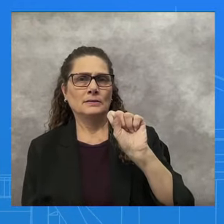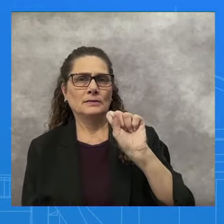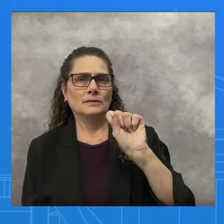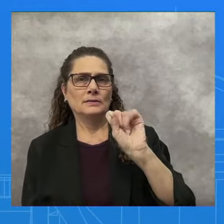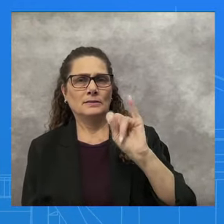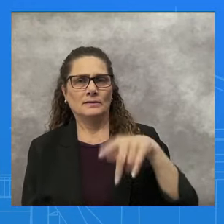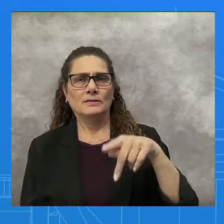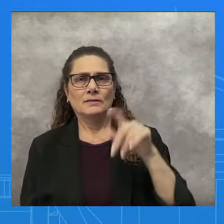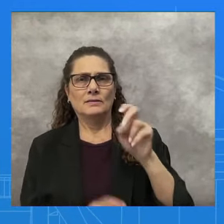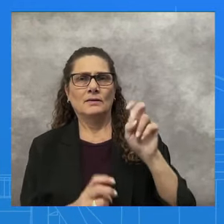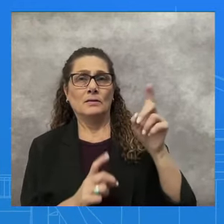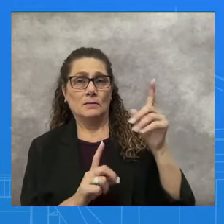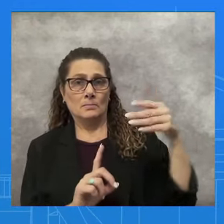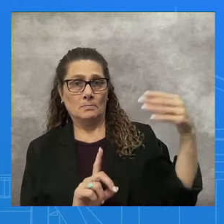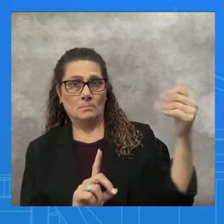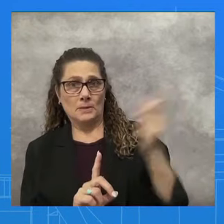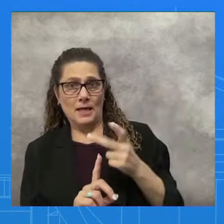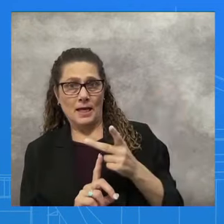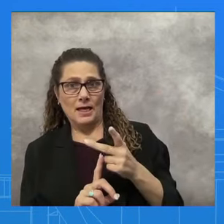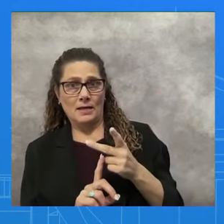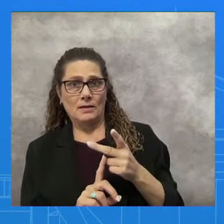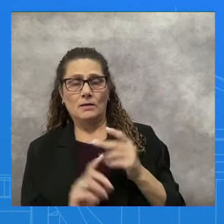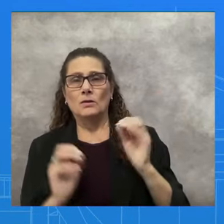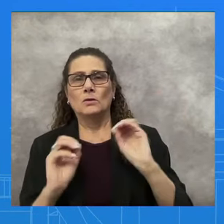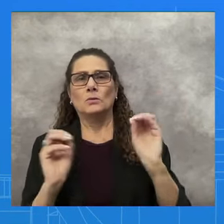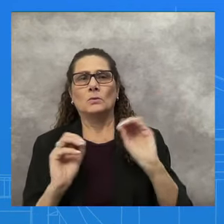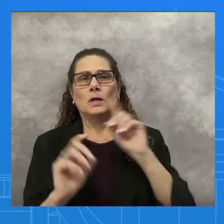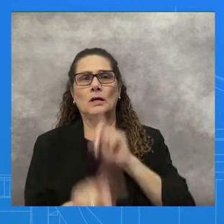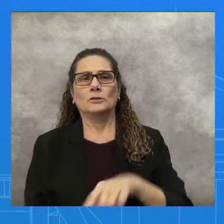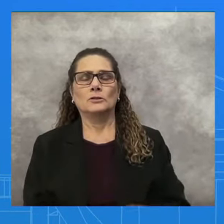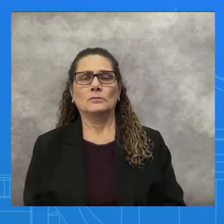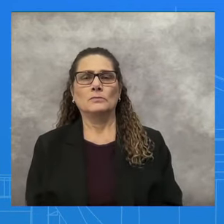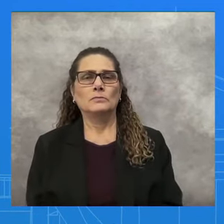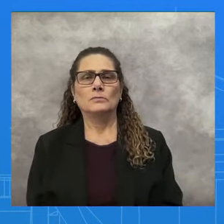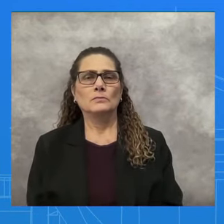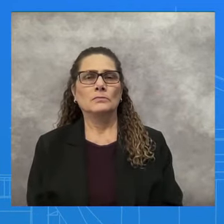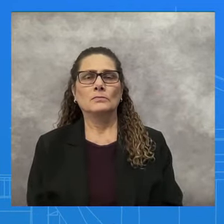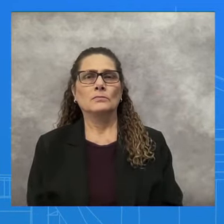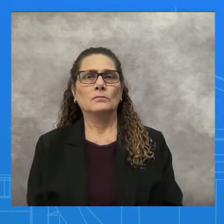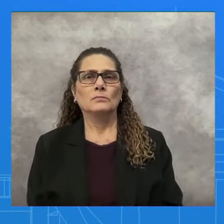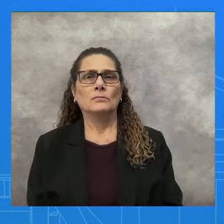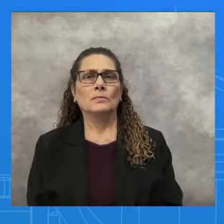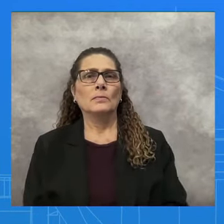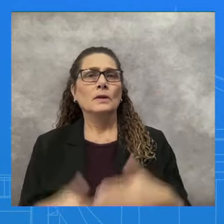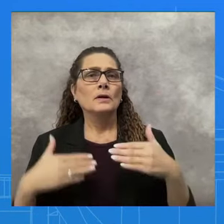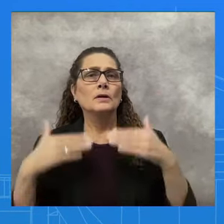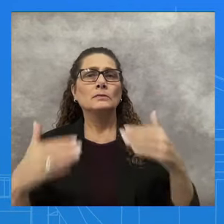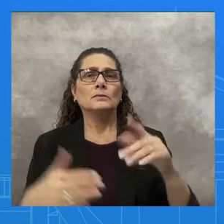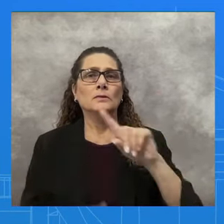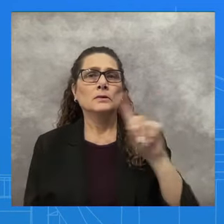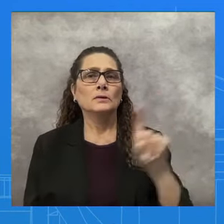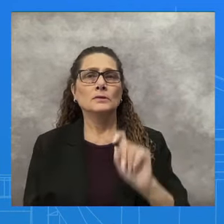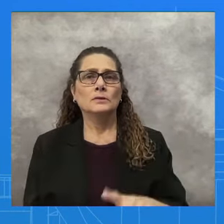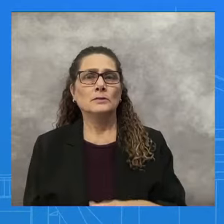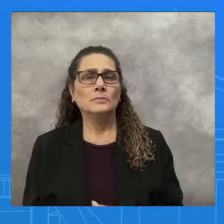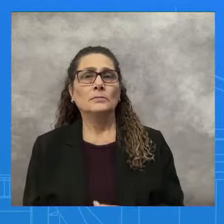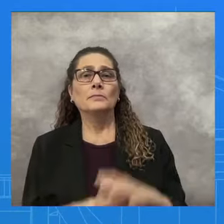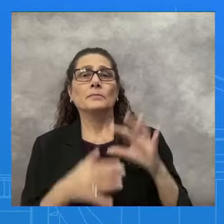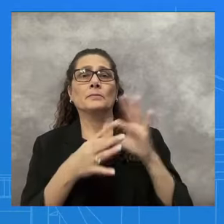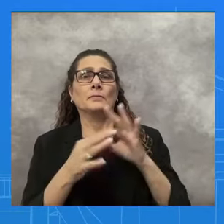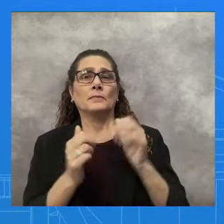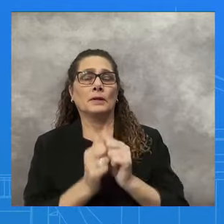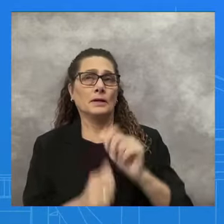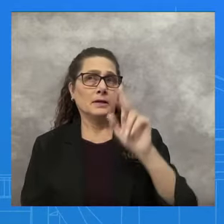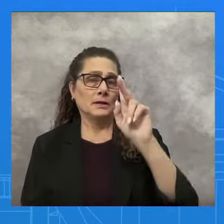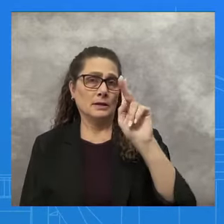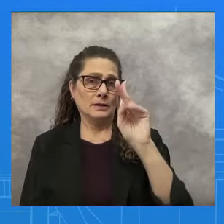for you. I don't have anything for you. Quick clarification on what you said about Kansas City at the beginning, because I've heard from a few people who were